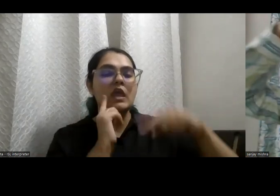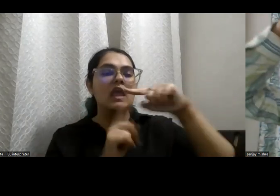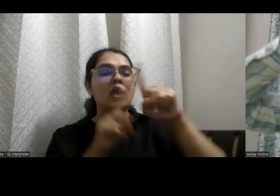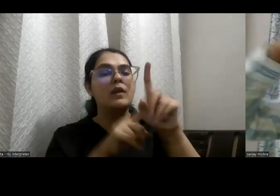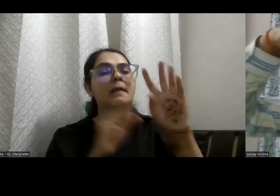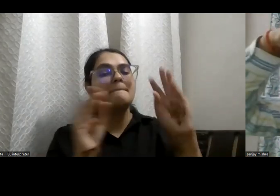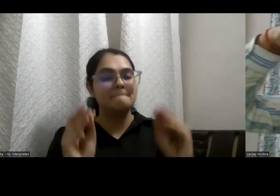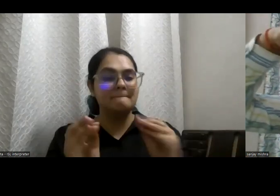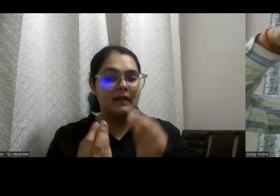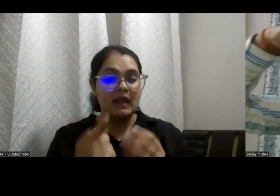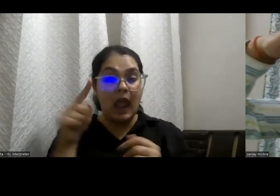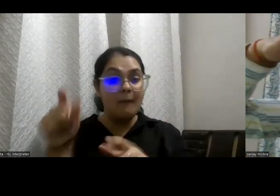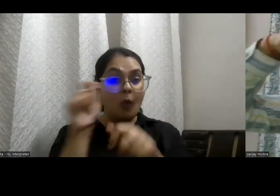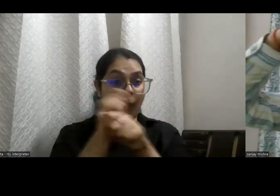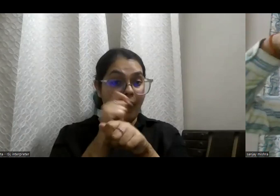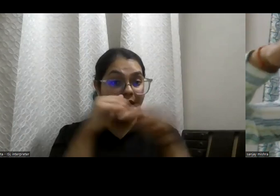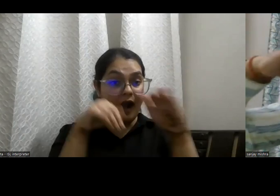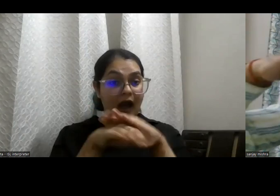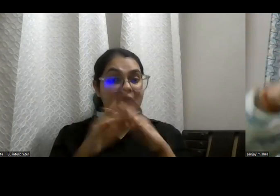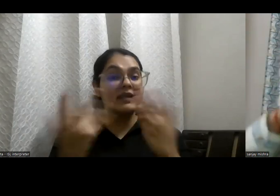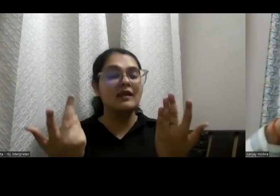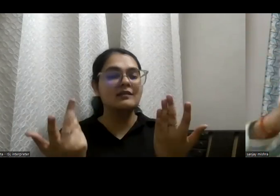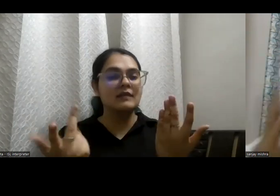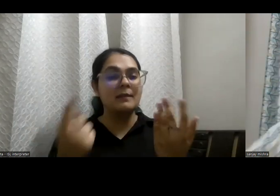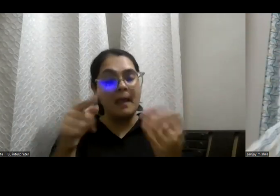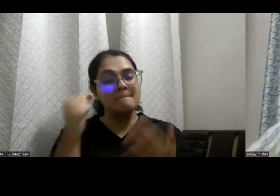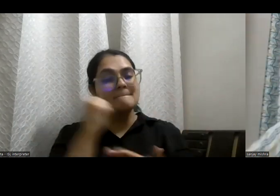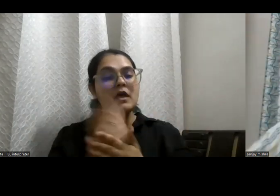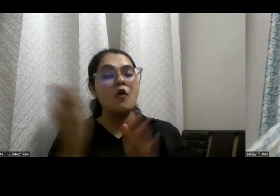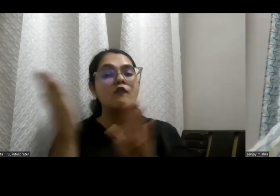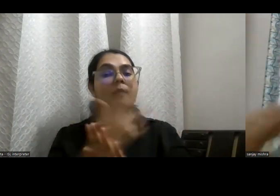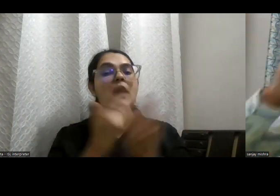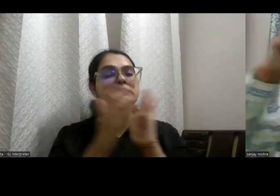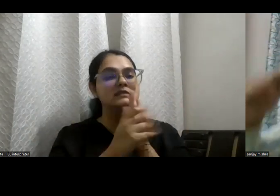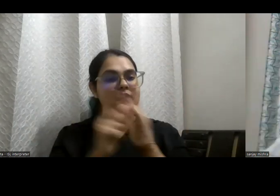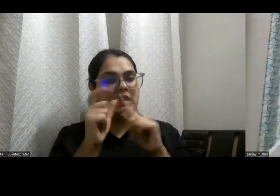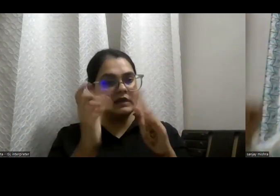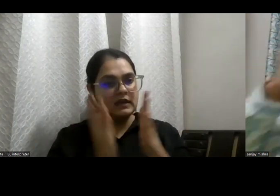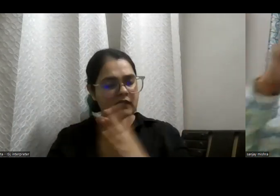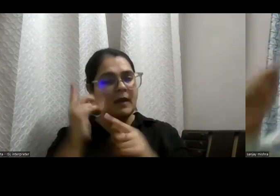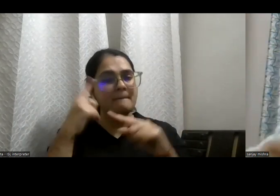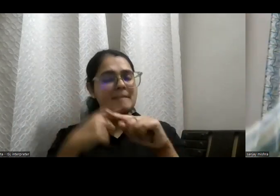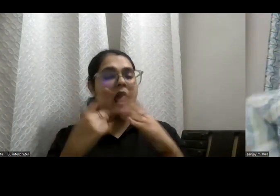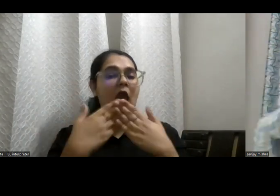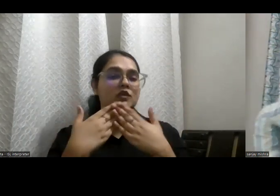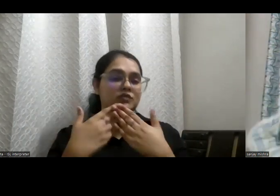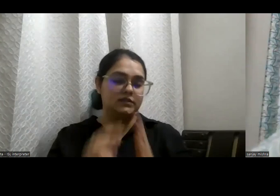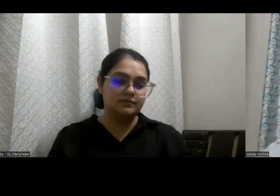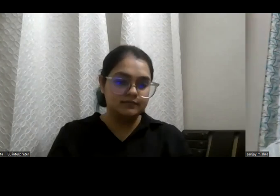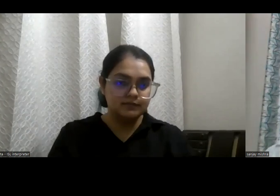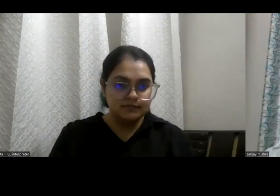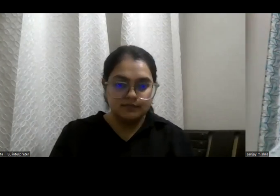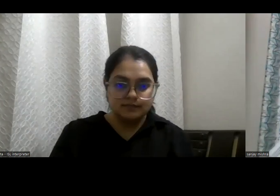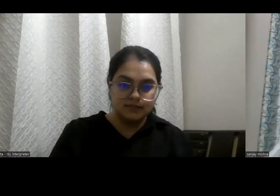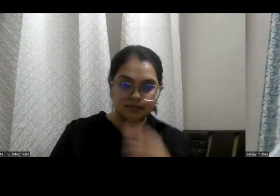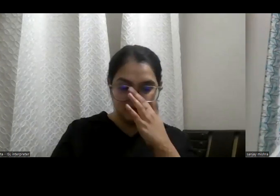to achieve in workforce, the feeder mechanism is the education and skill development. So if you look at the larger picture, the skill